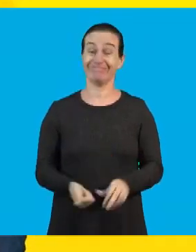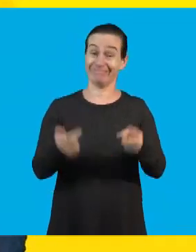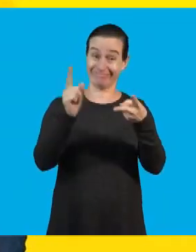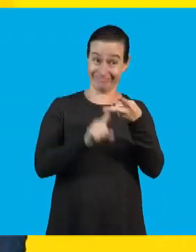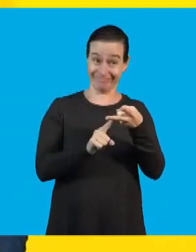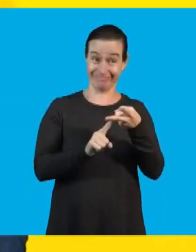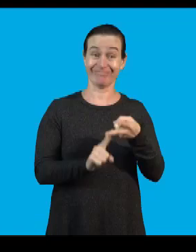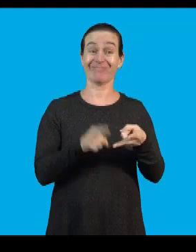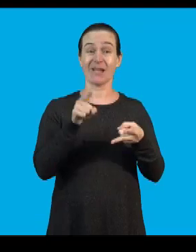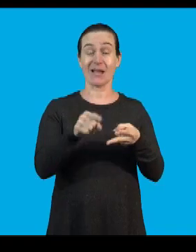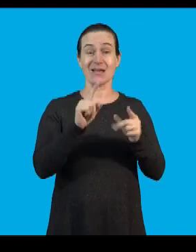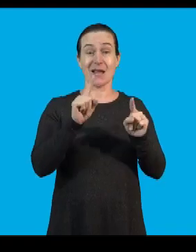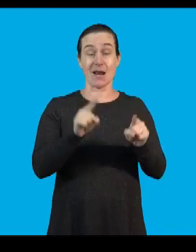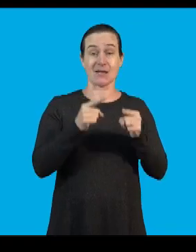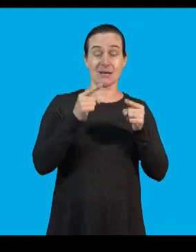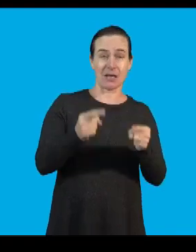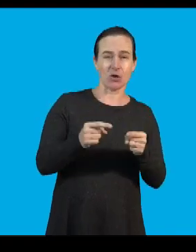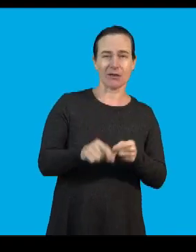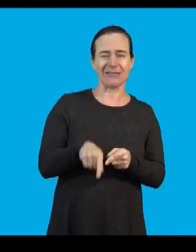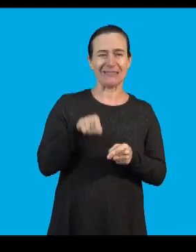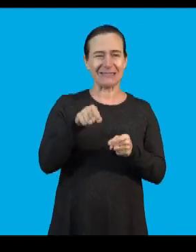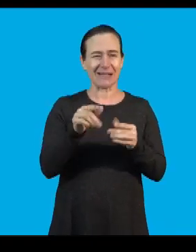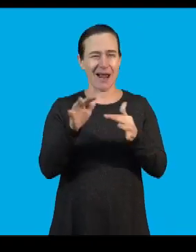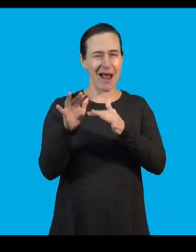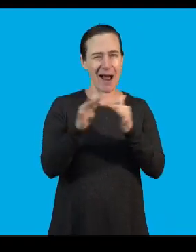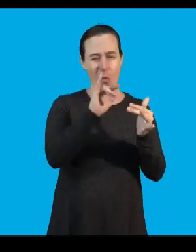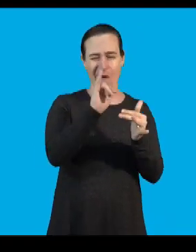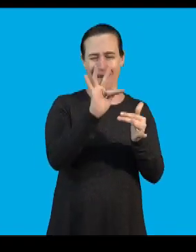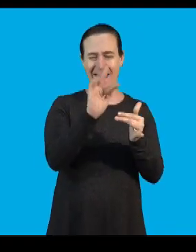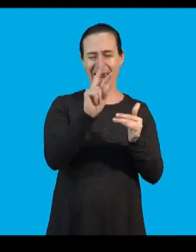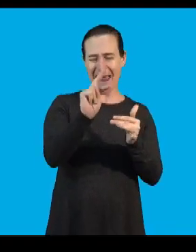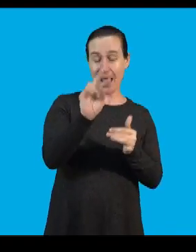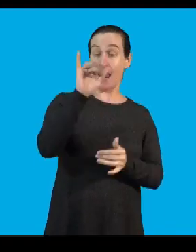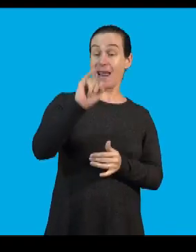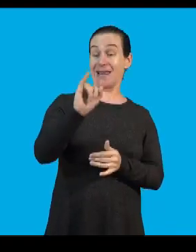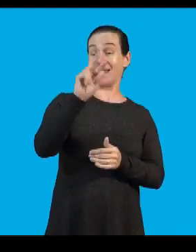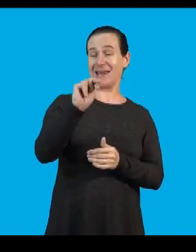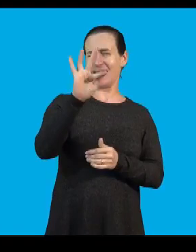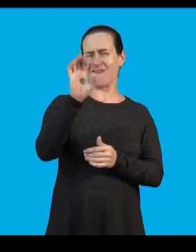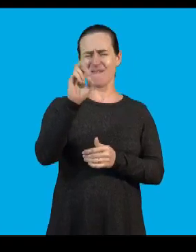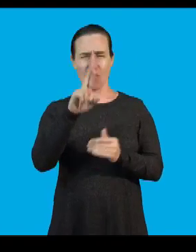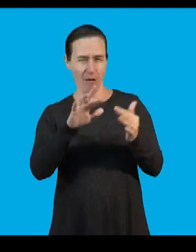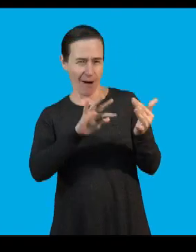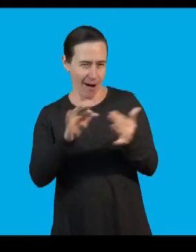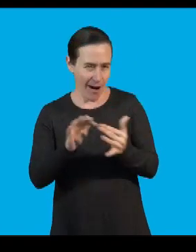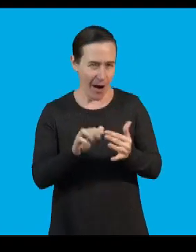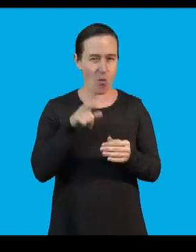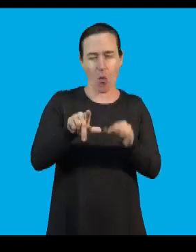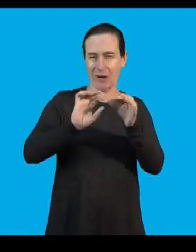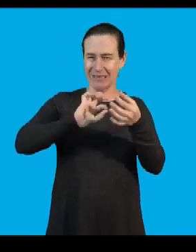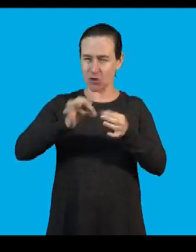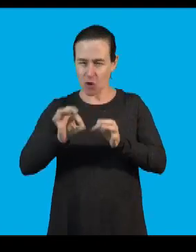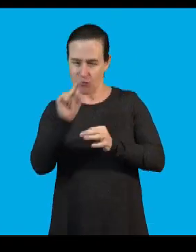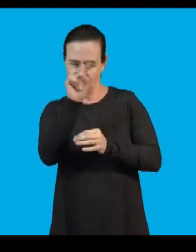are unable to respond correctly to our inference type. Now remember, we mentioned this earlier, as well as